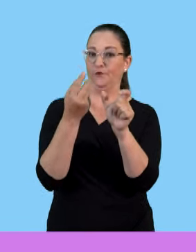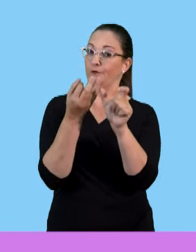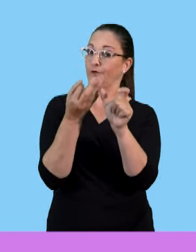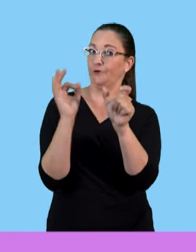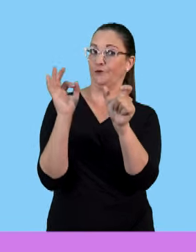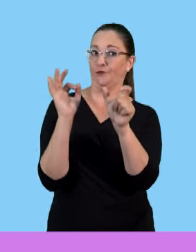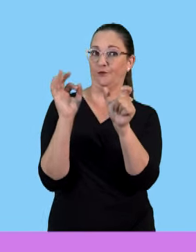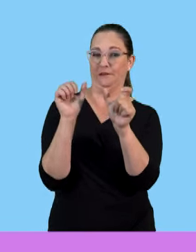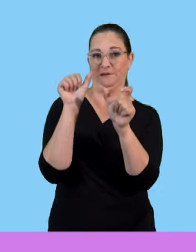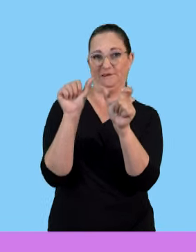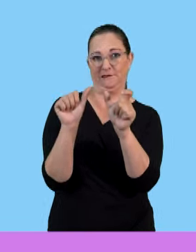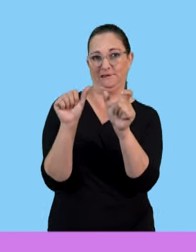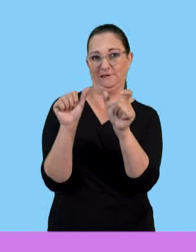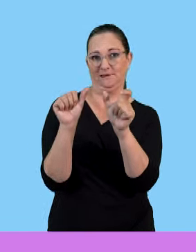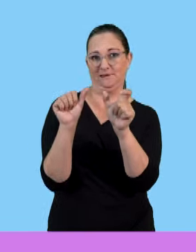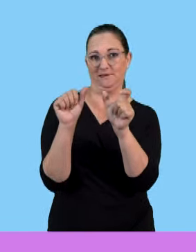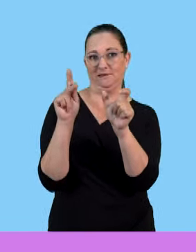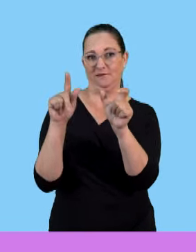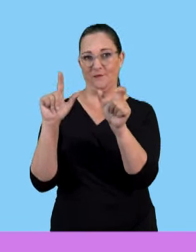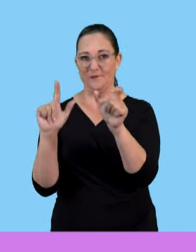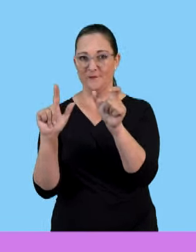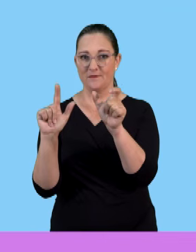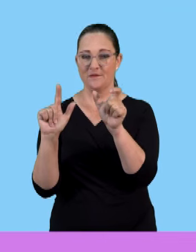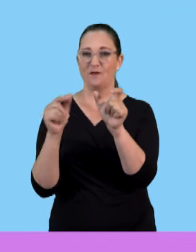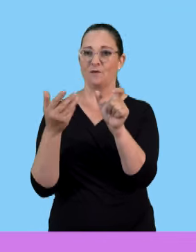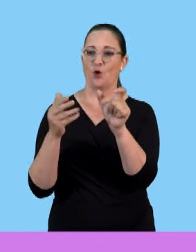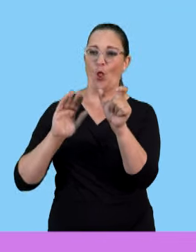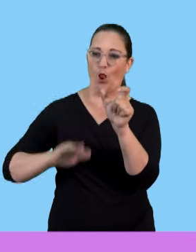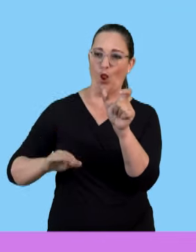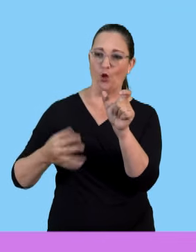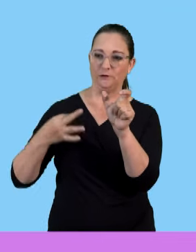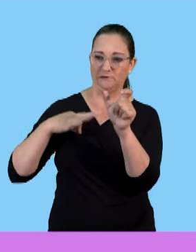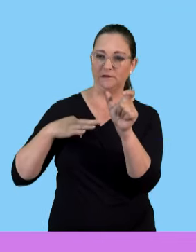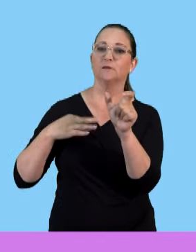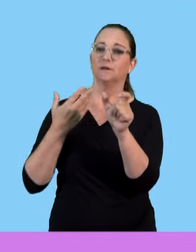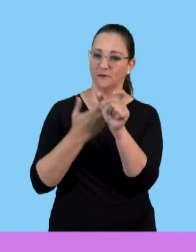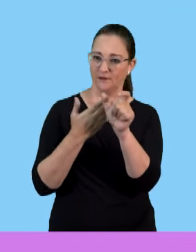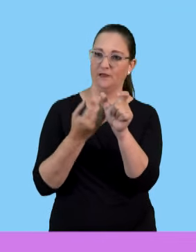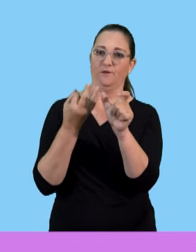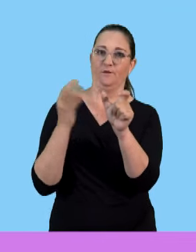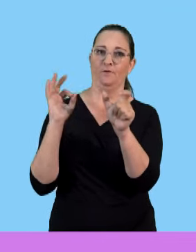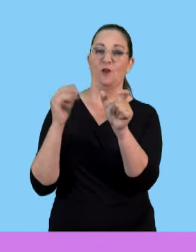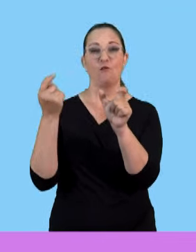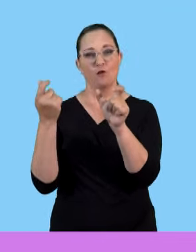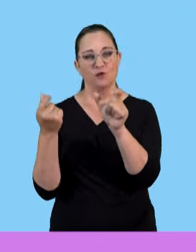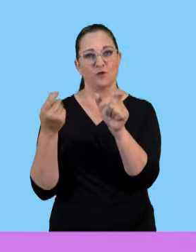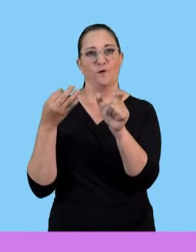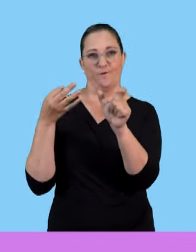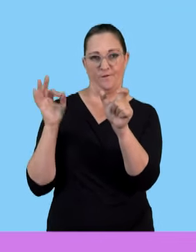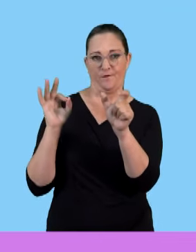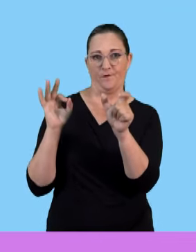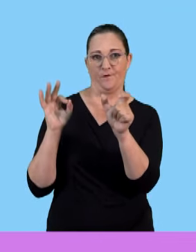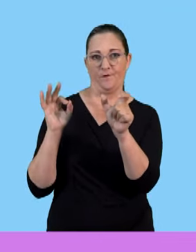I have mentioned, it's for free to accommodate those households with no income or less income. And the cost, remember we have